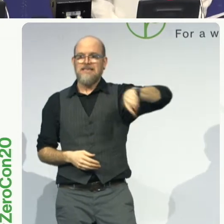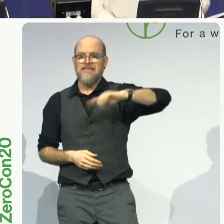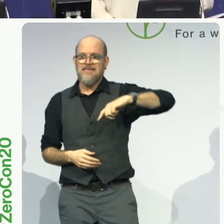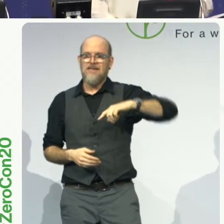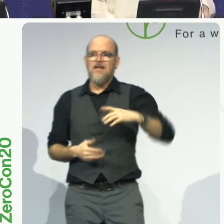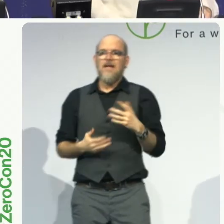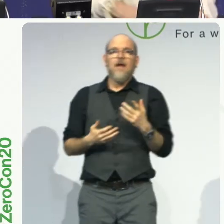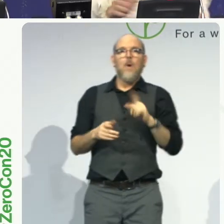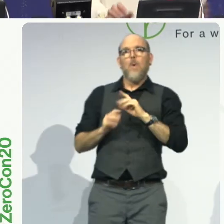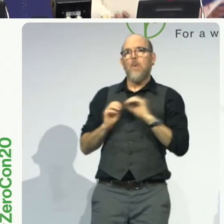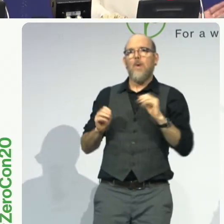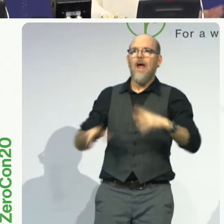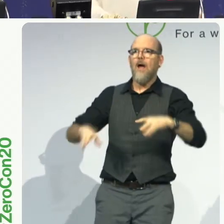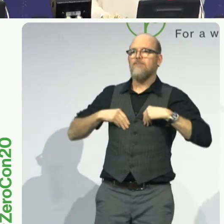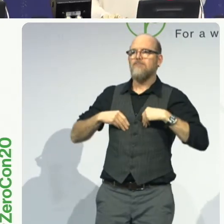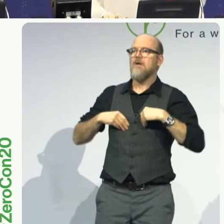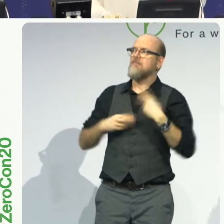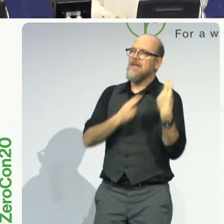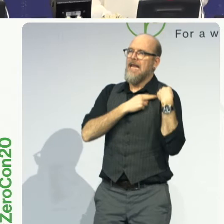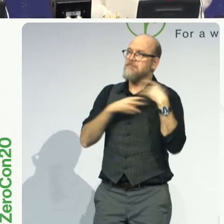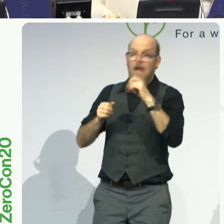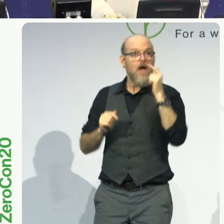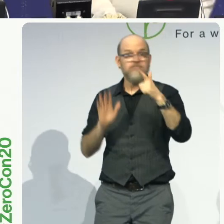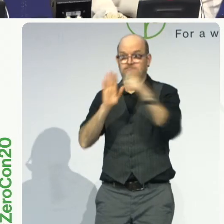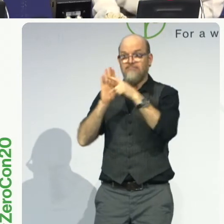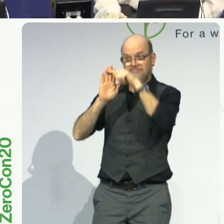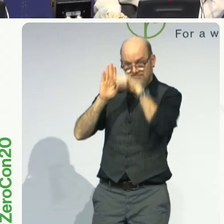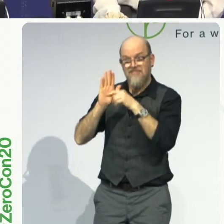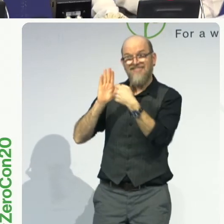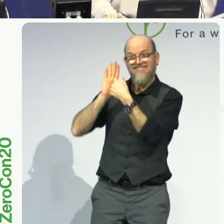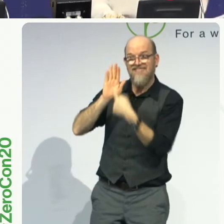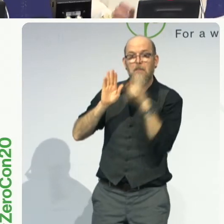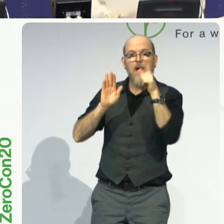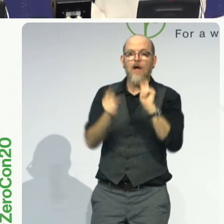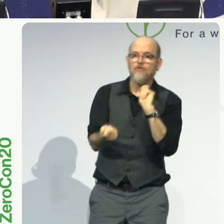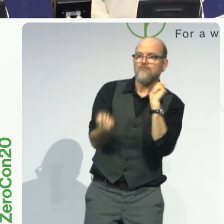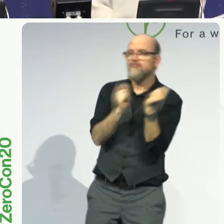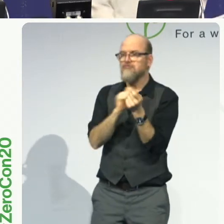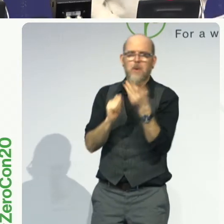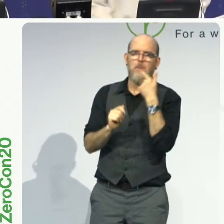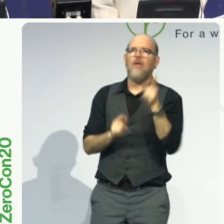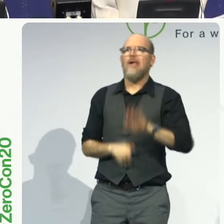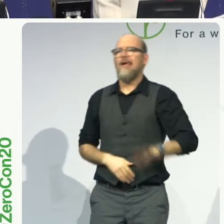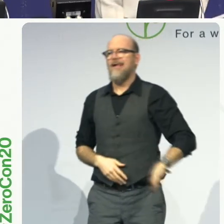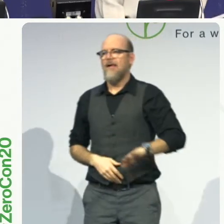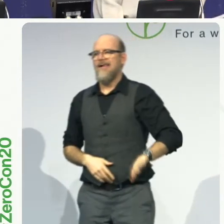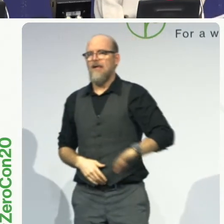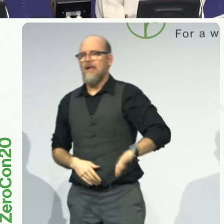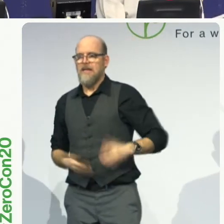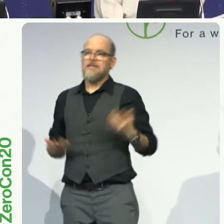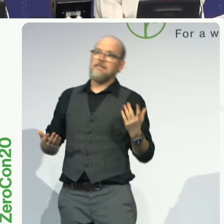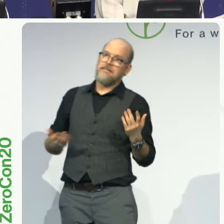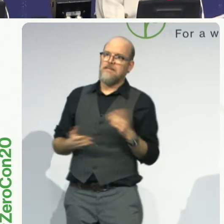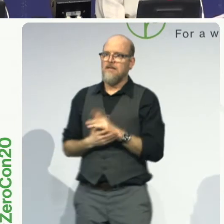requirements are often unmet. At ADISA, we want to create a model school in